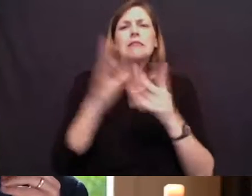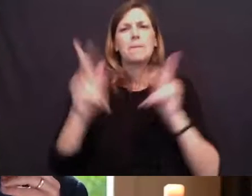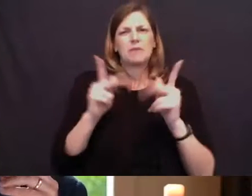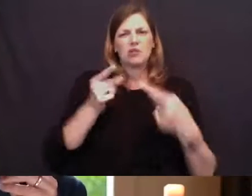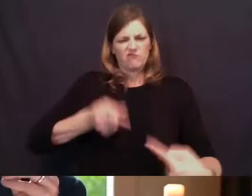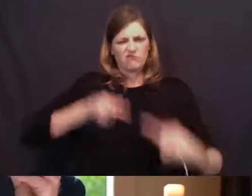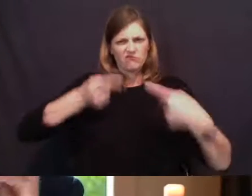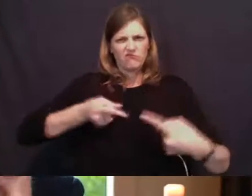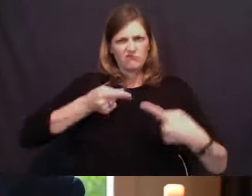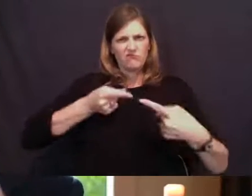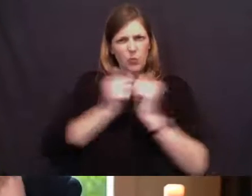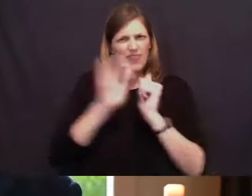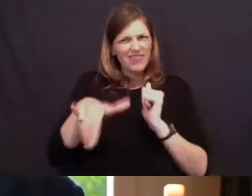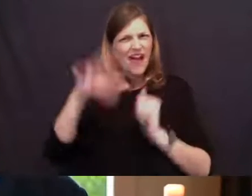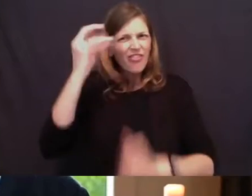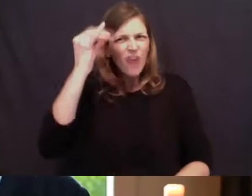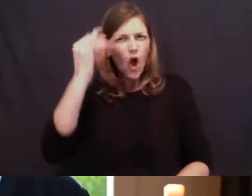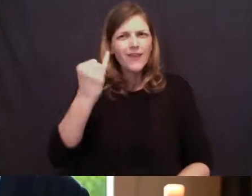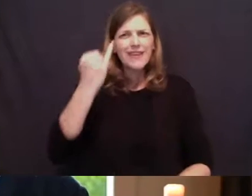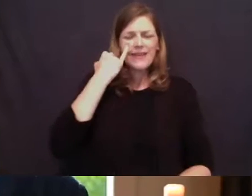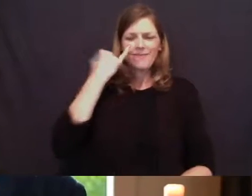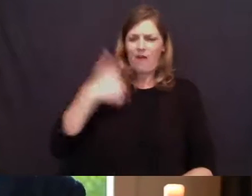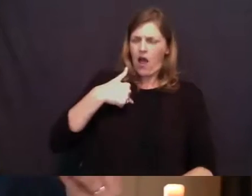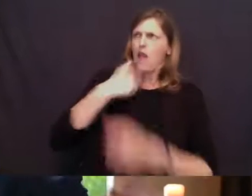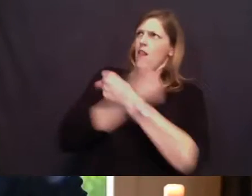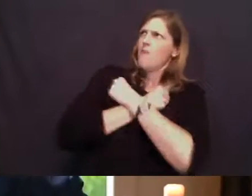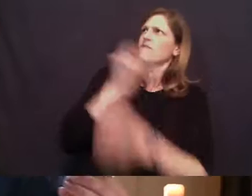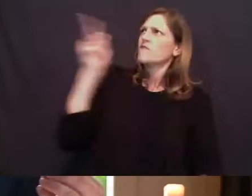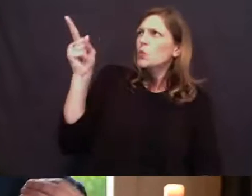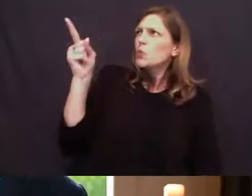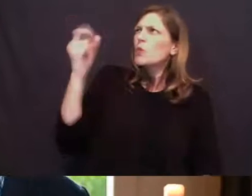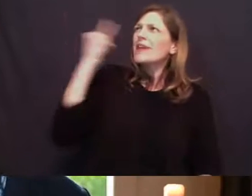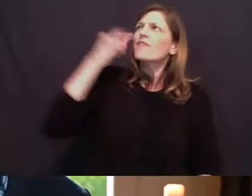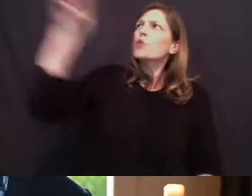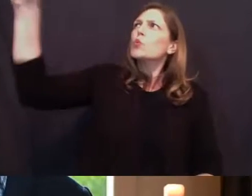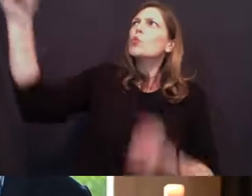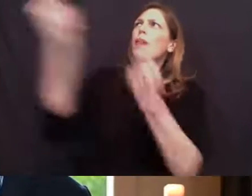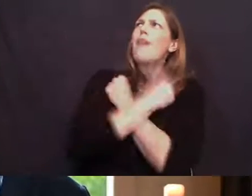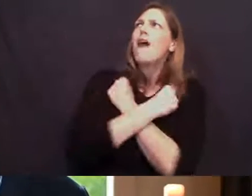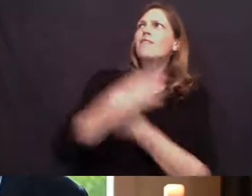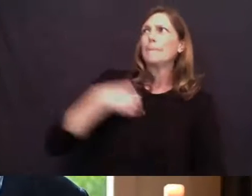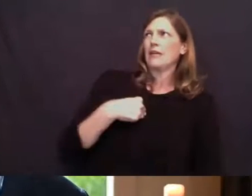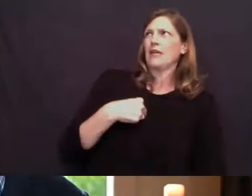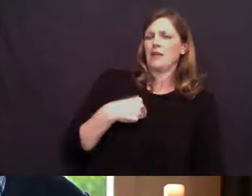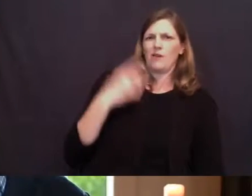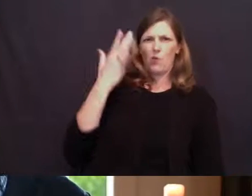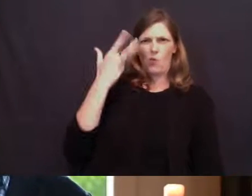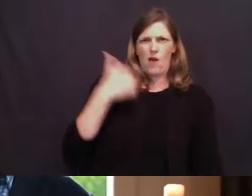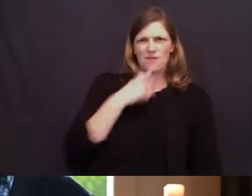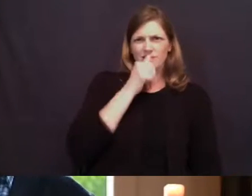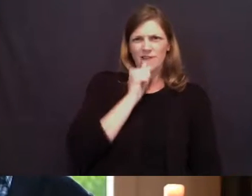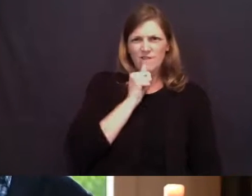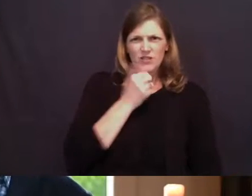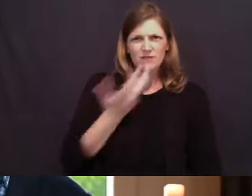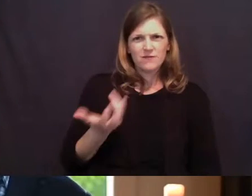this thought. God, if I love you, and God, if you love me, why am I suffering? Or